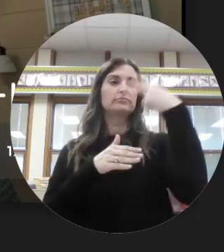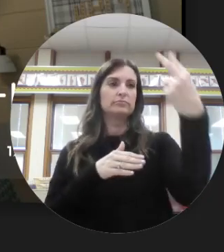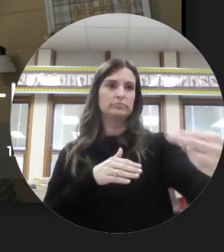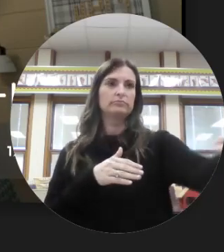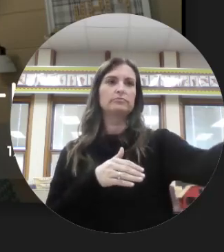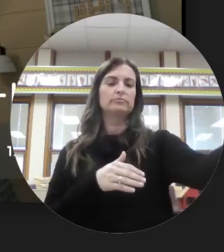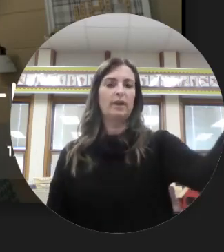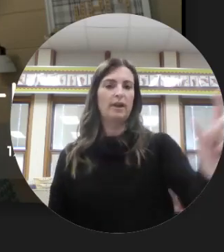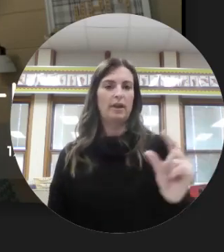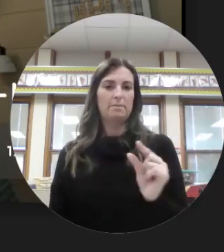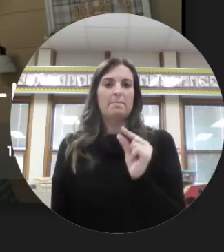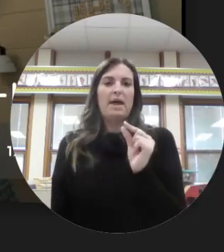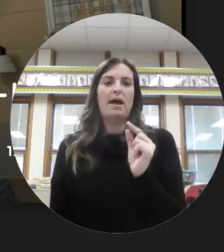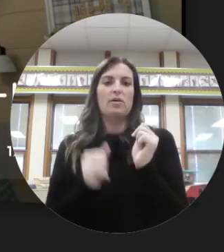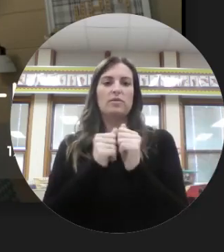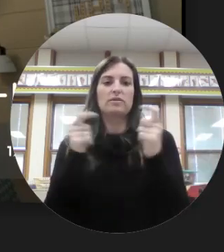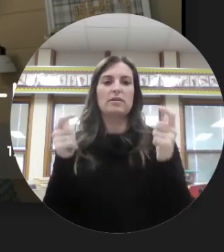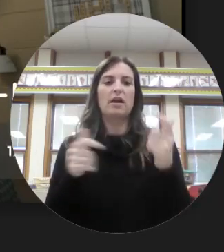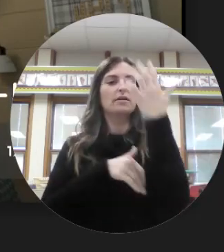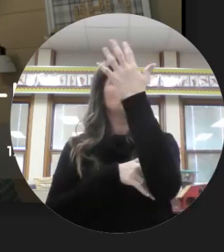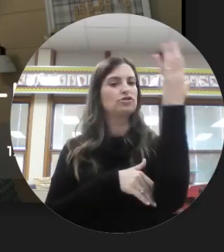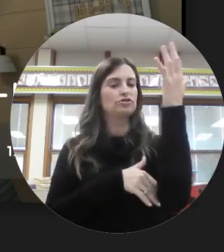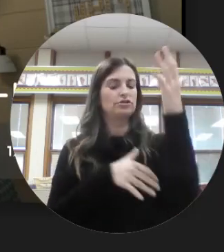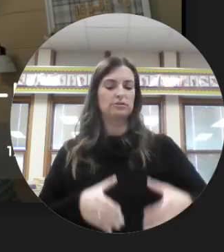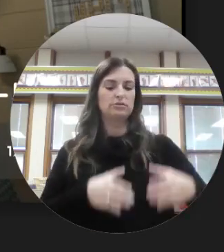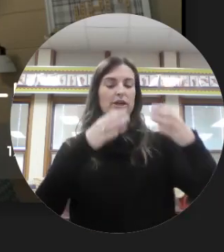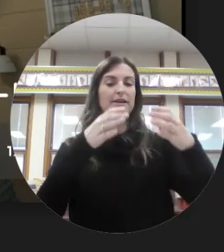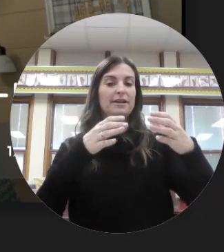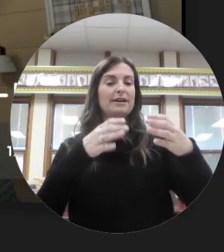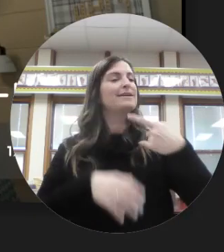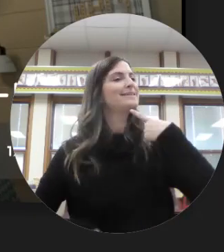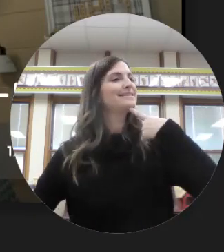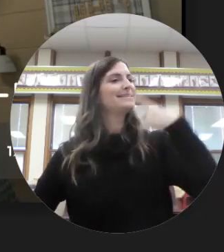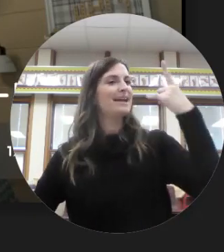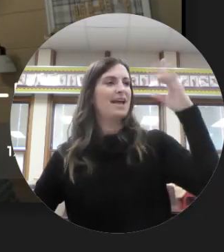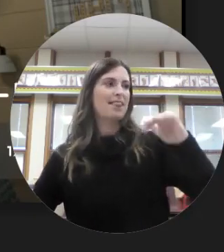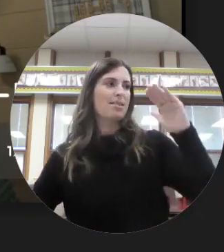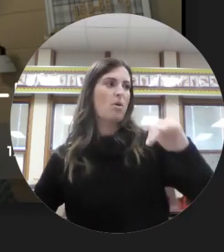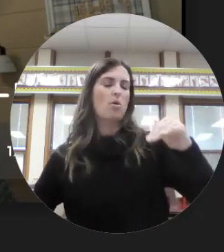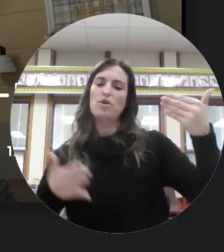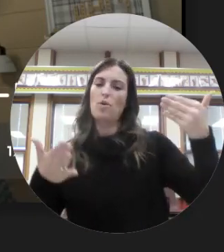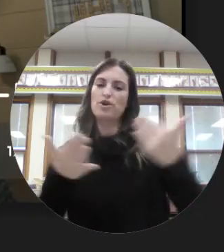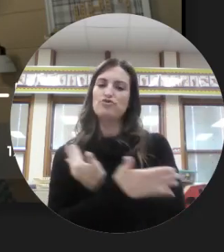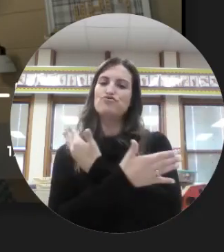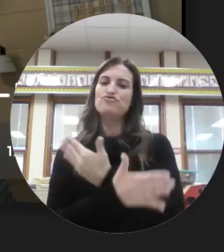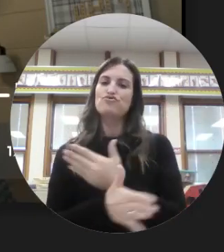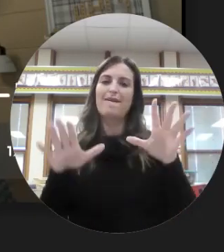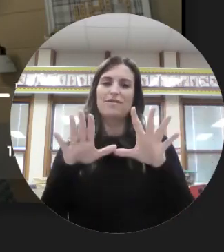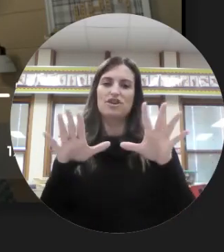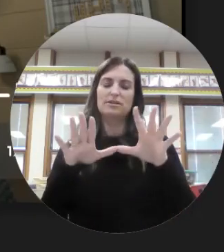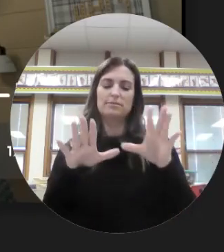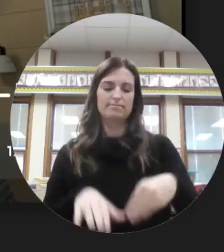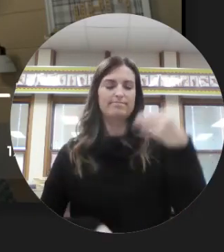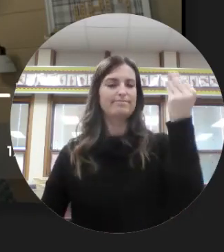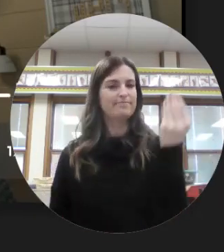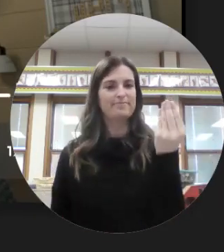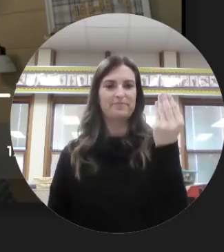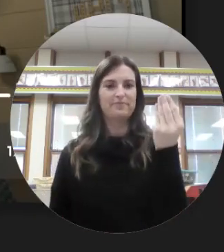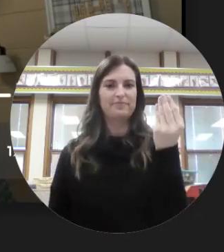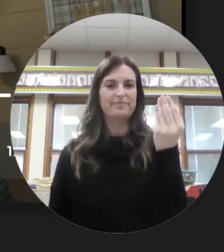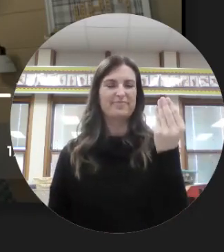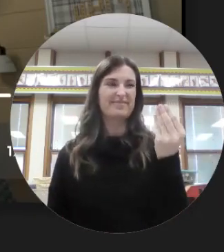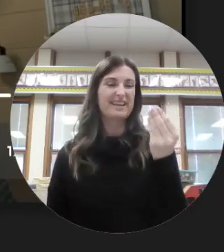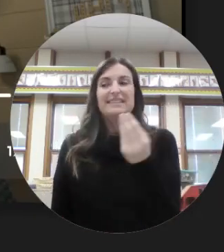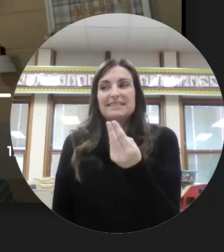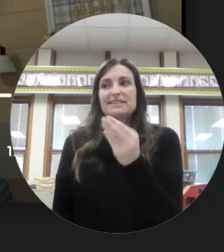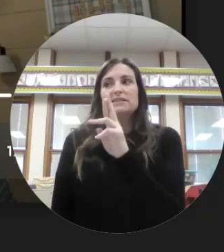later, rolling a large section of a tree trunk. "Say hello to your new foot," he said, slapping the wood with his tail. "Hello, new